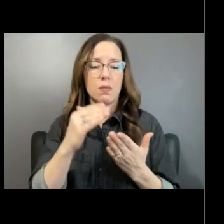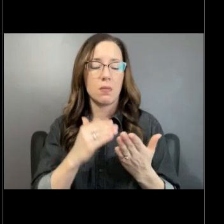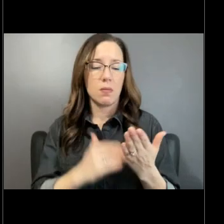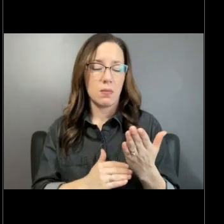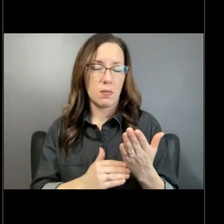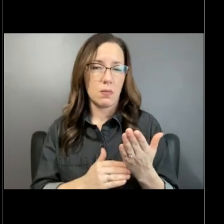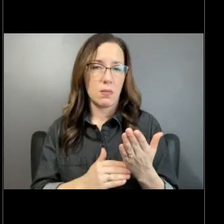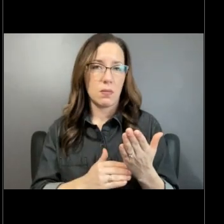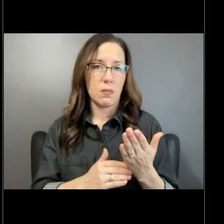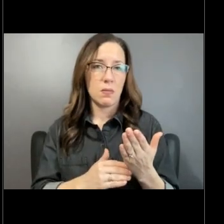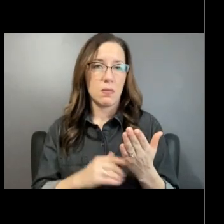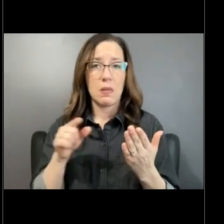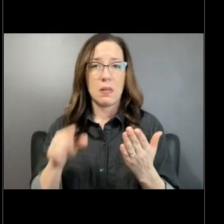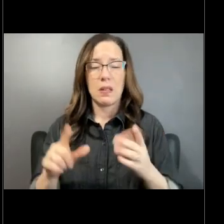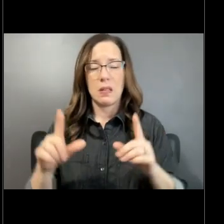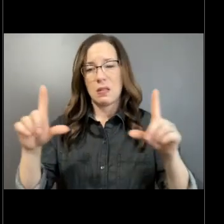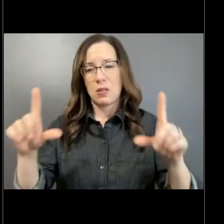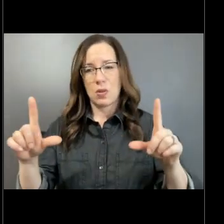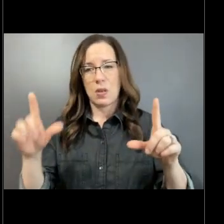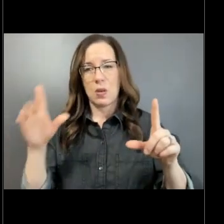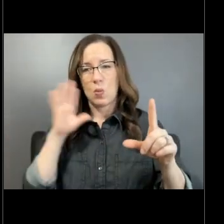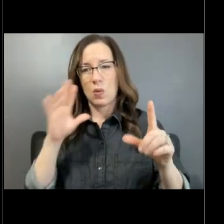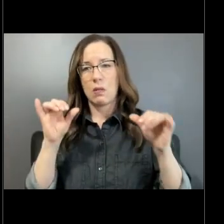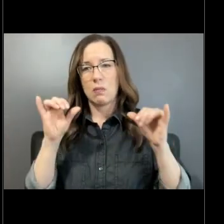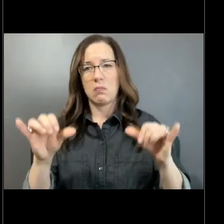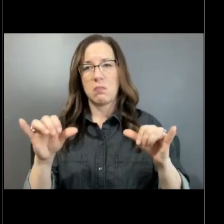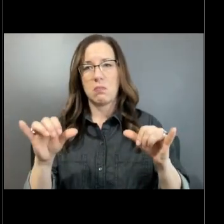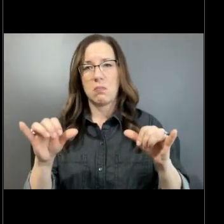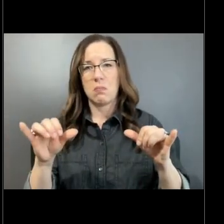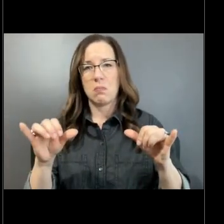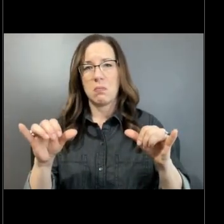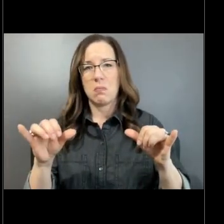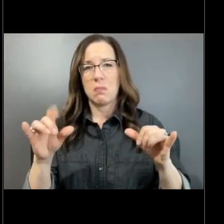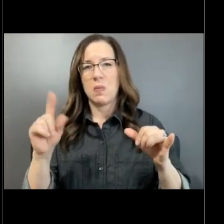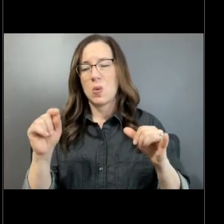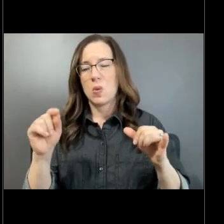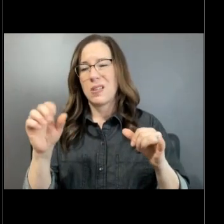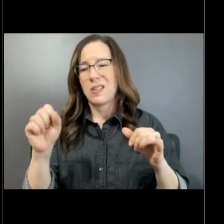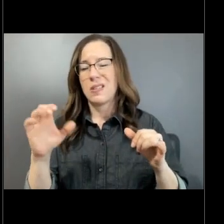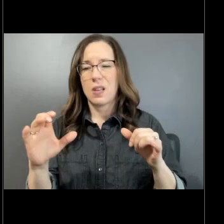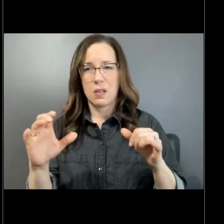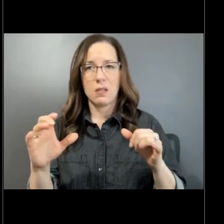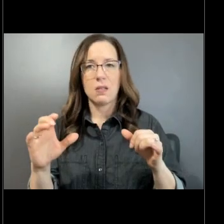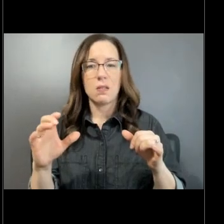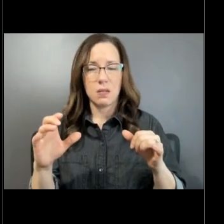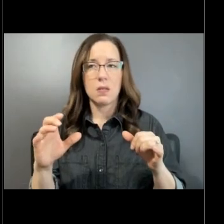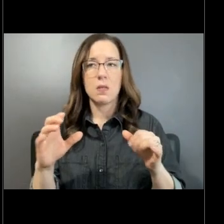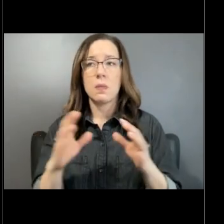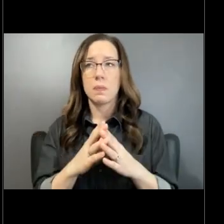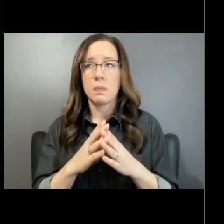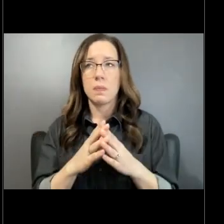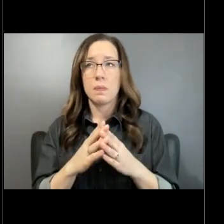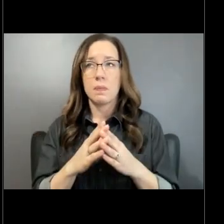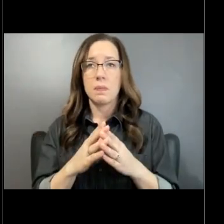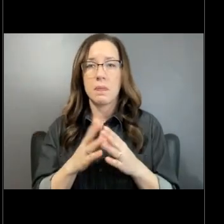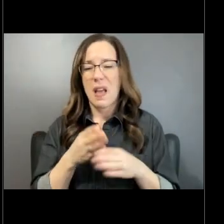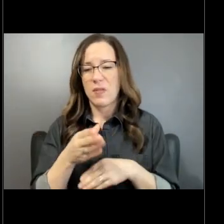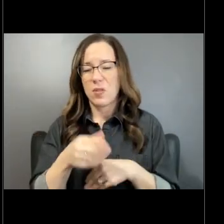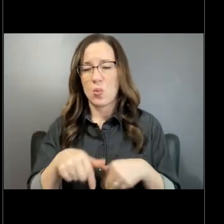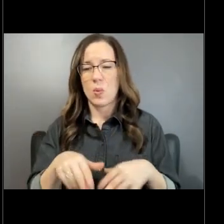And this screen will remain up for about 20 seconds after the close of